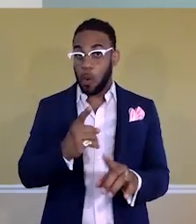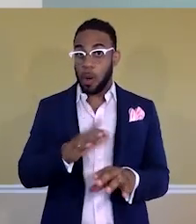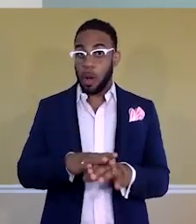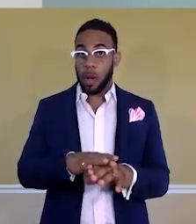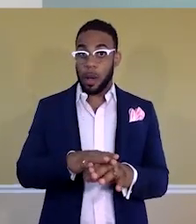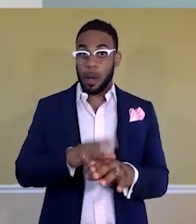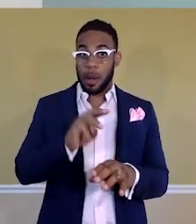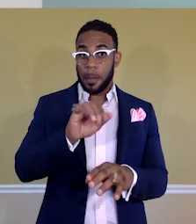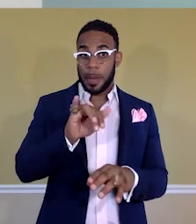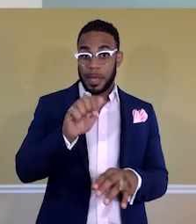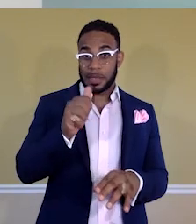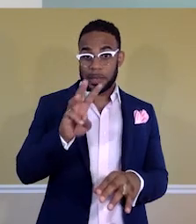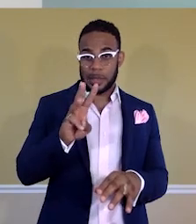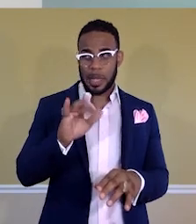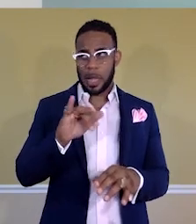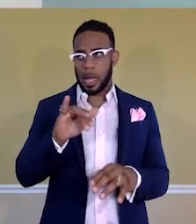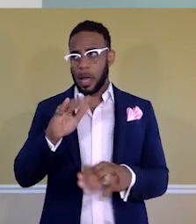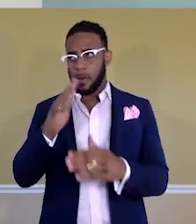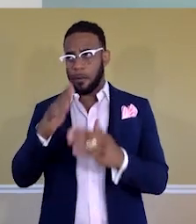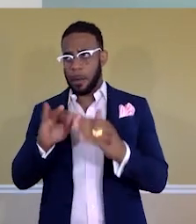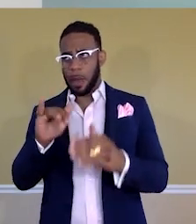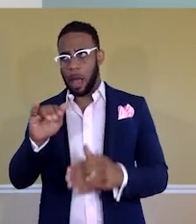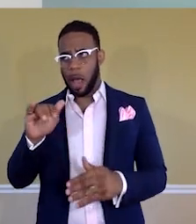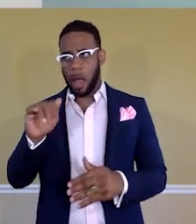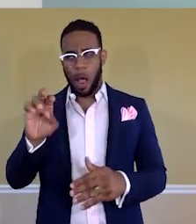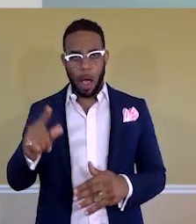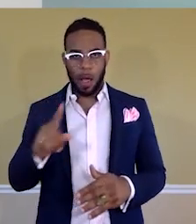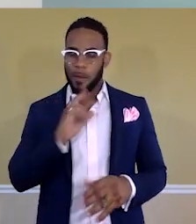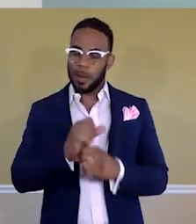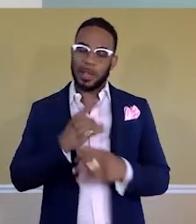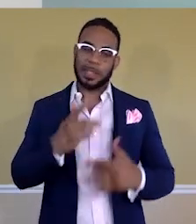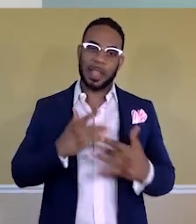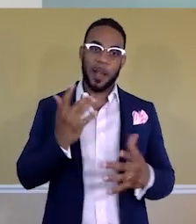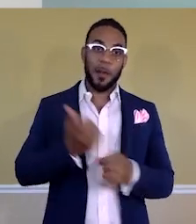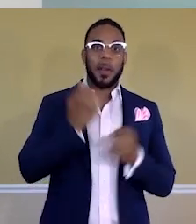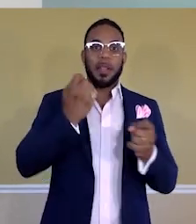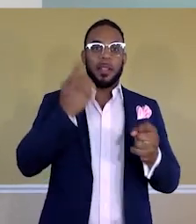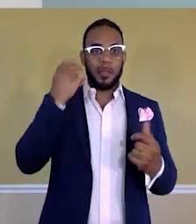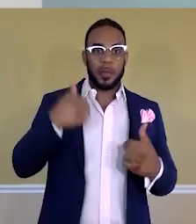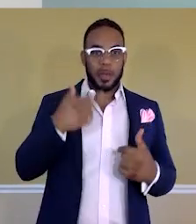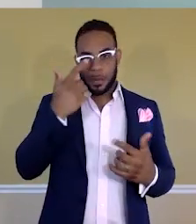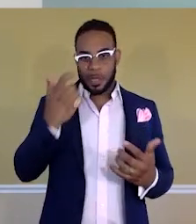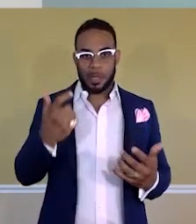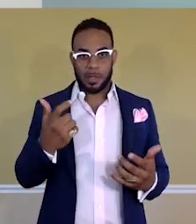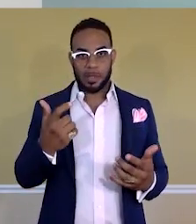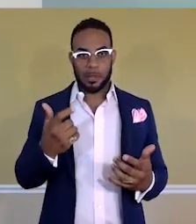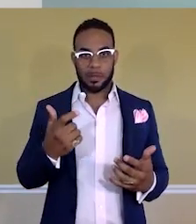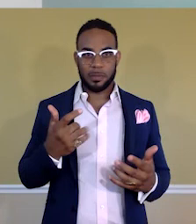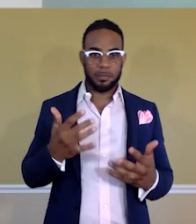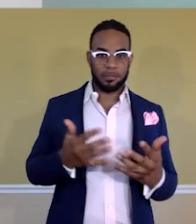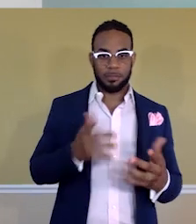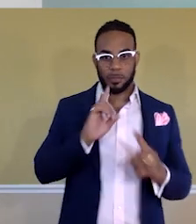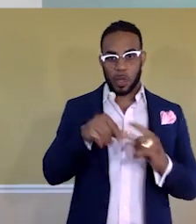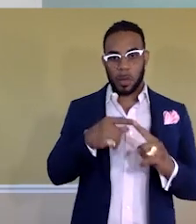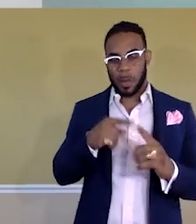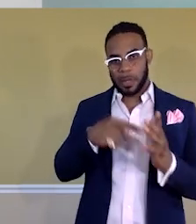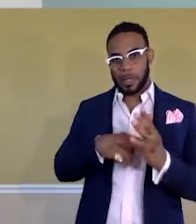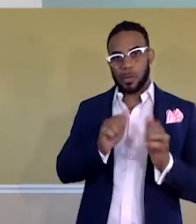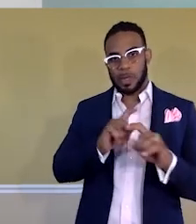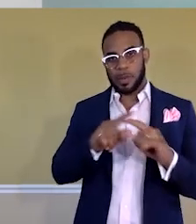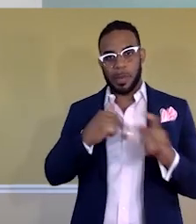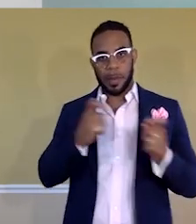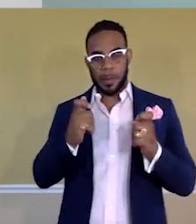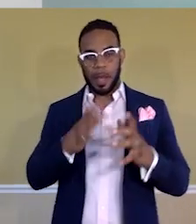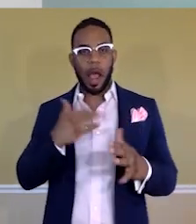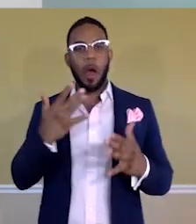May 16th and I finished it by August. And it was a really exciting win because of talking about this with my